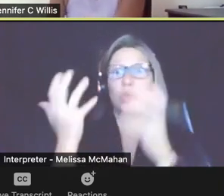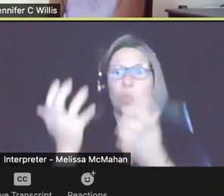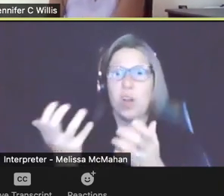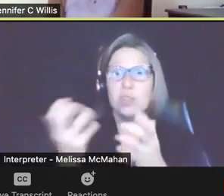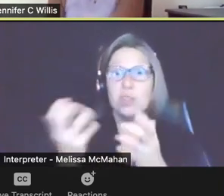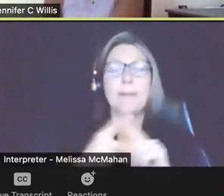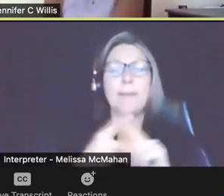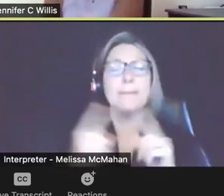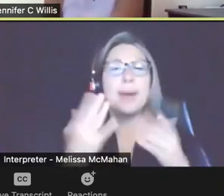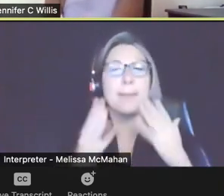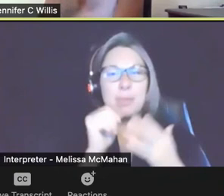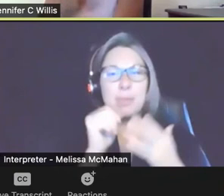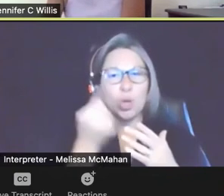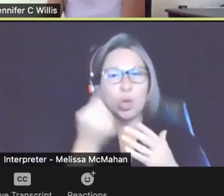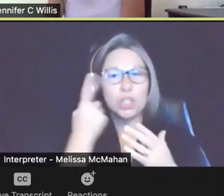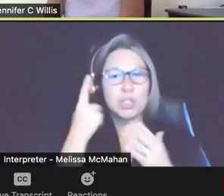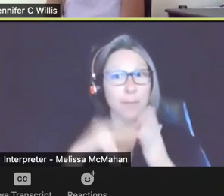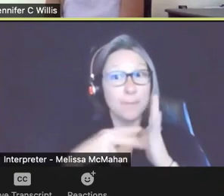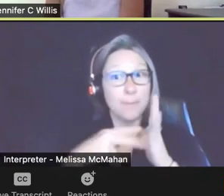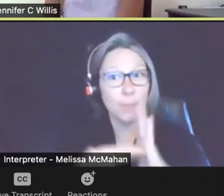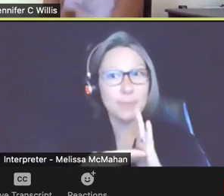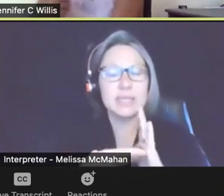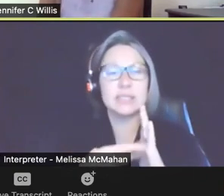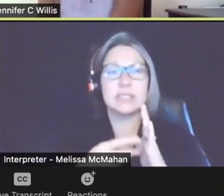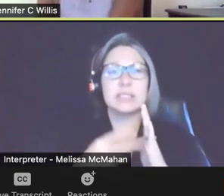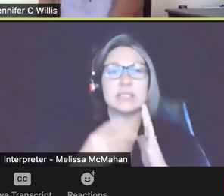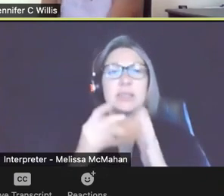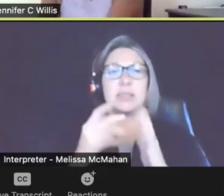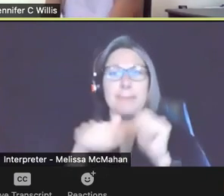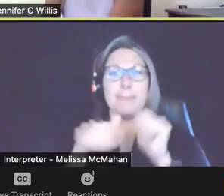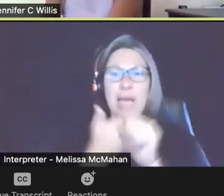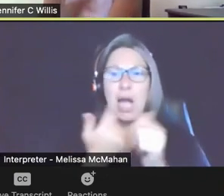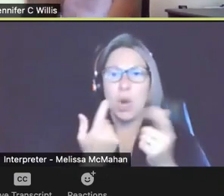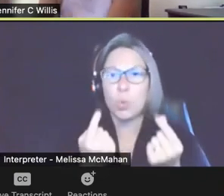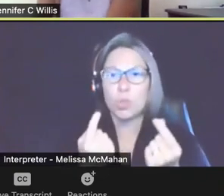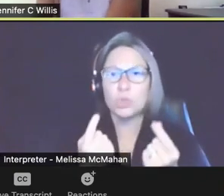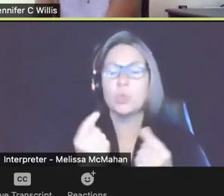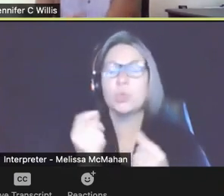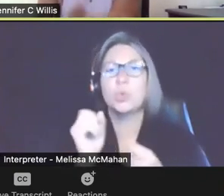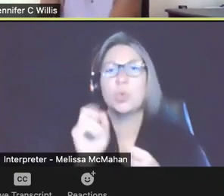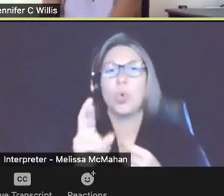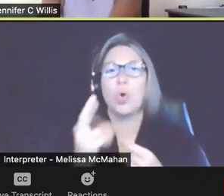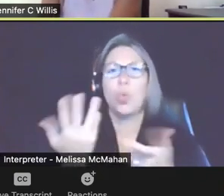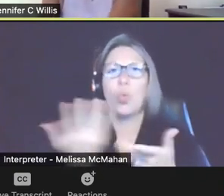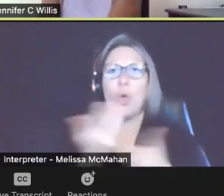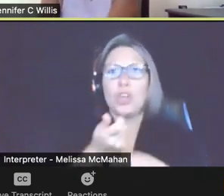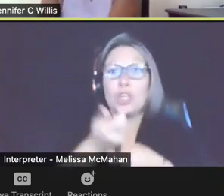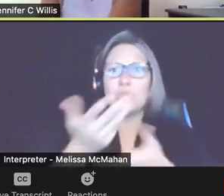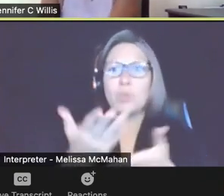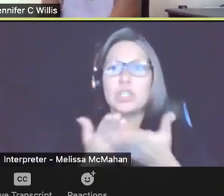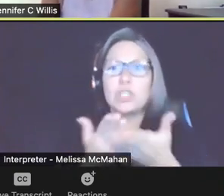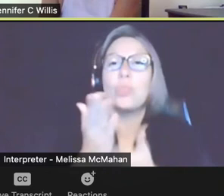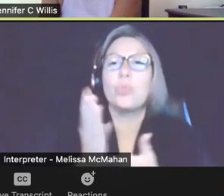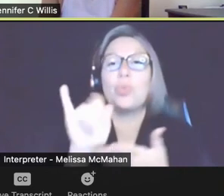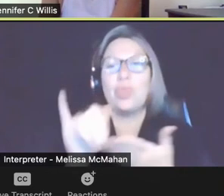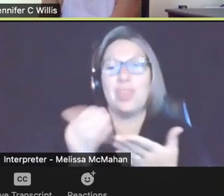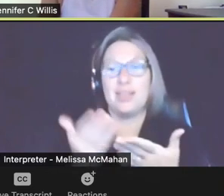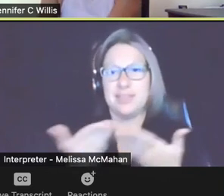not understand the purpose or the meaning behind what they are doing or what they are expressing through this